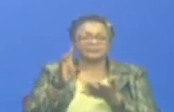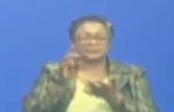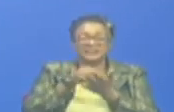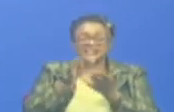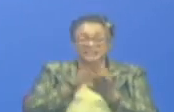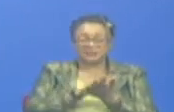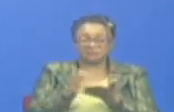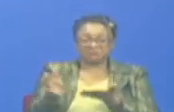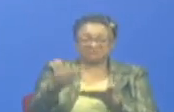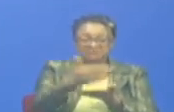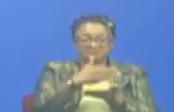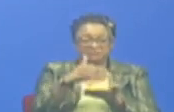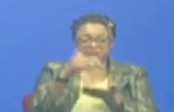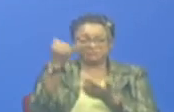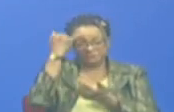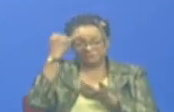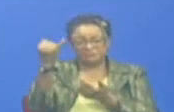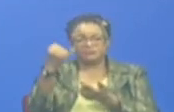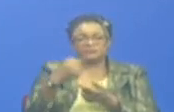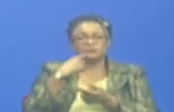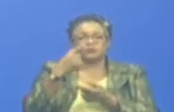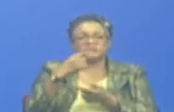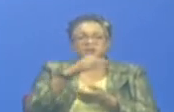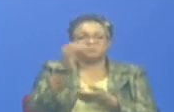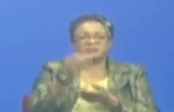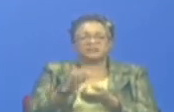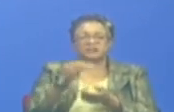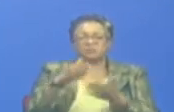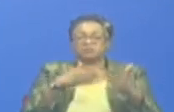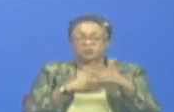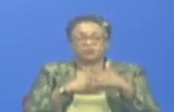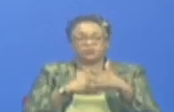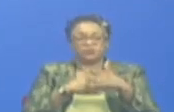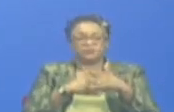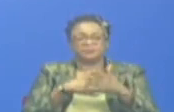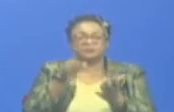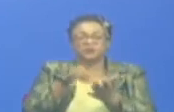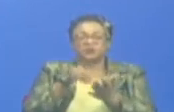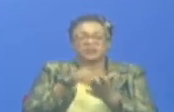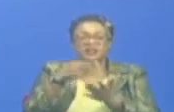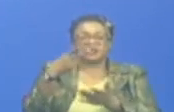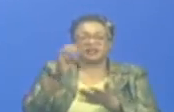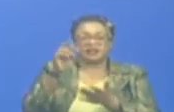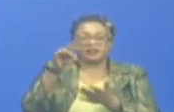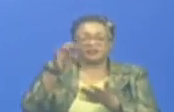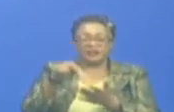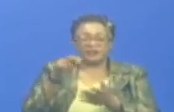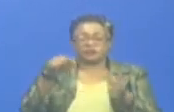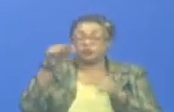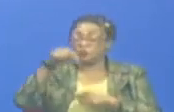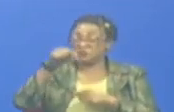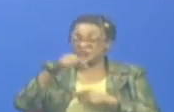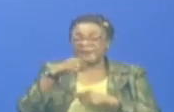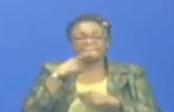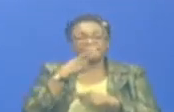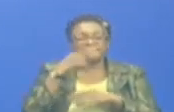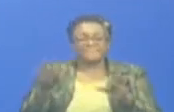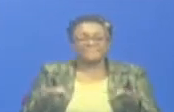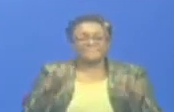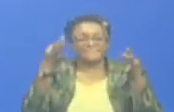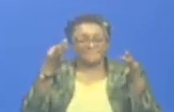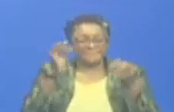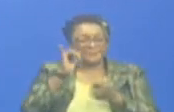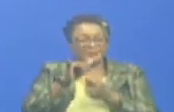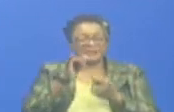far suggests 100% blockage. Dr. Heron is quoted in a media report saying that the discovery is quite